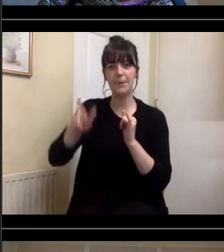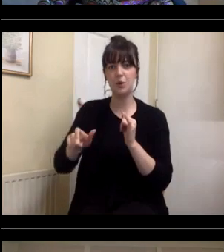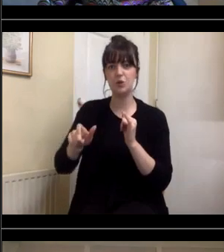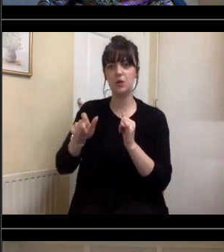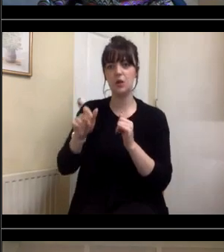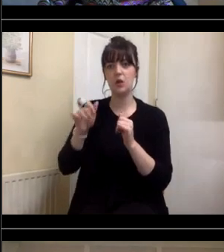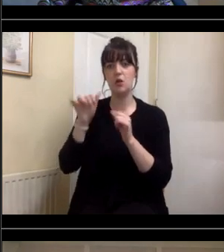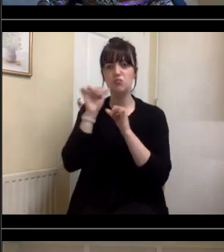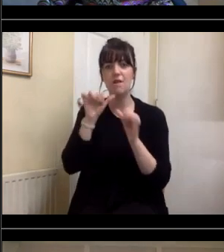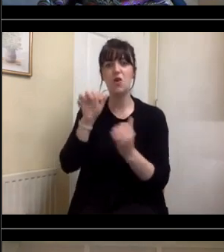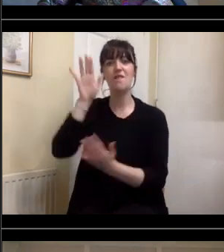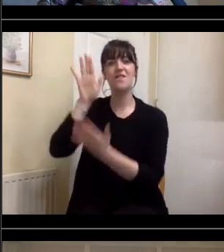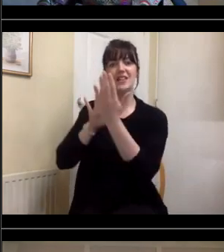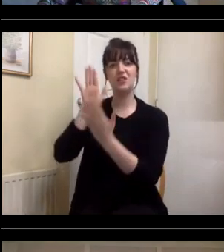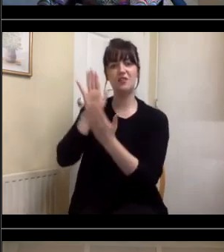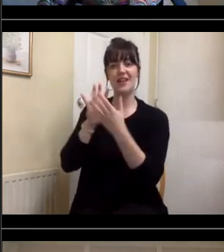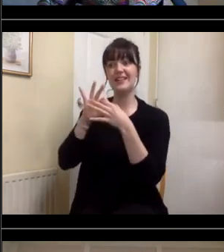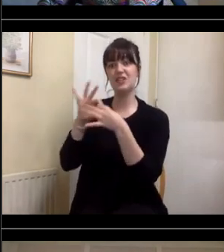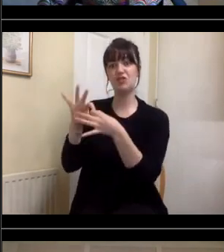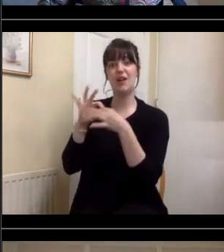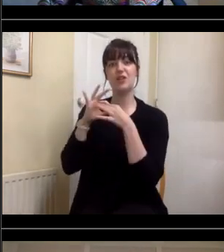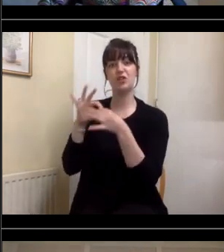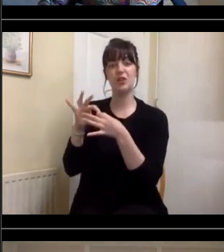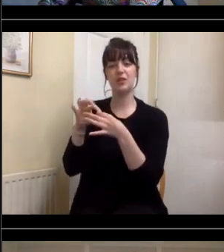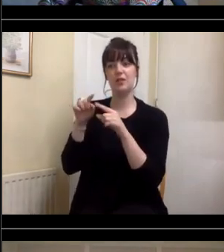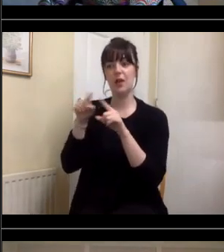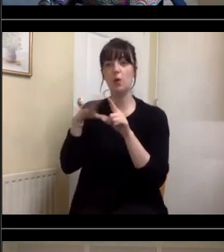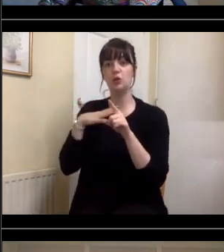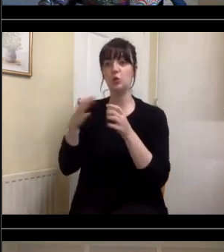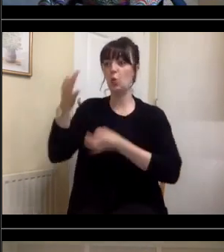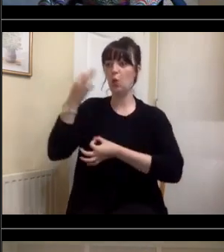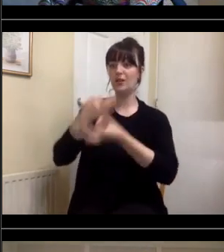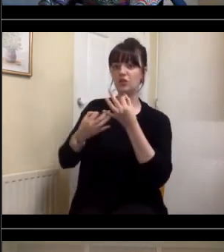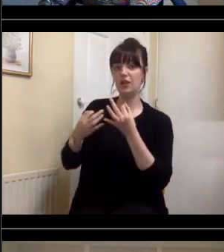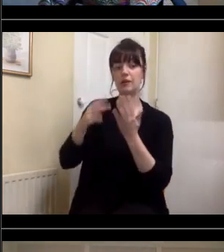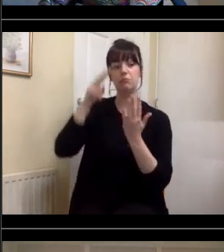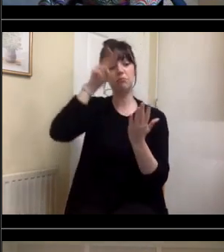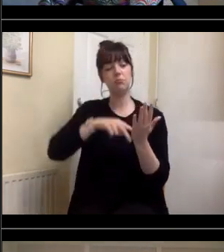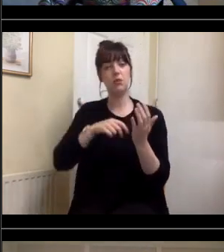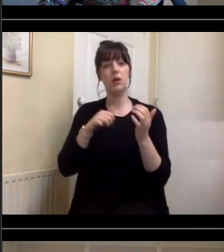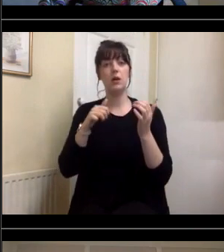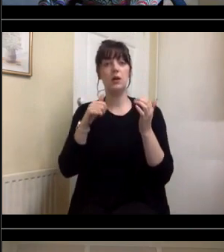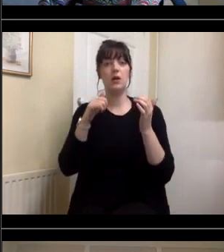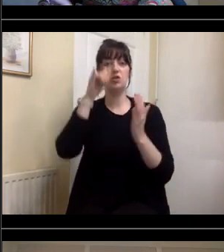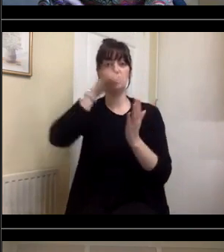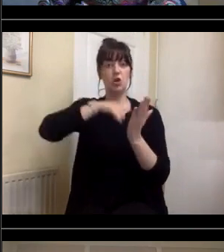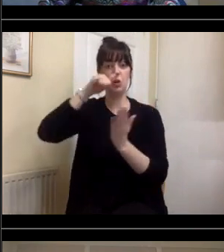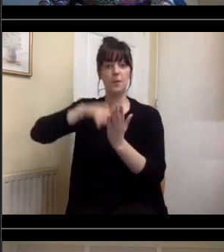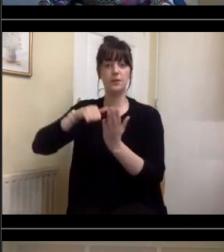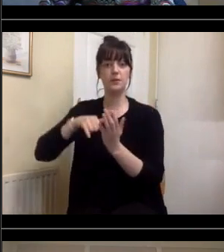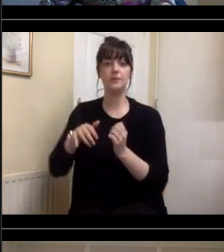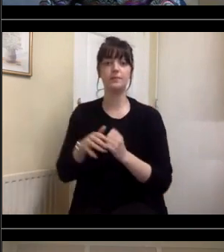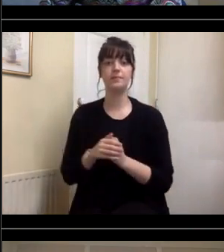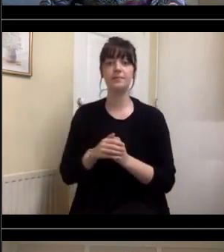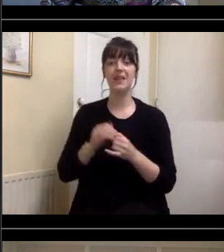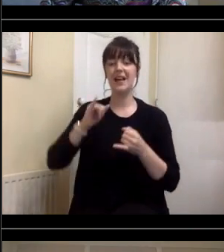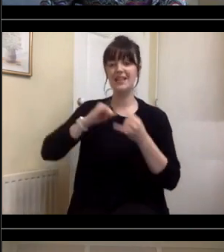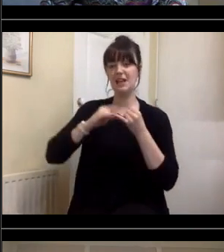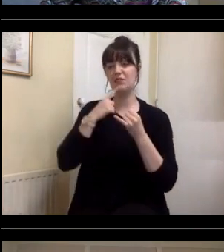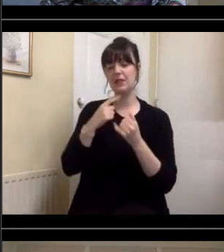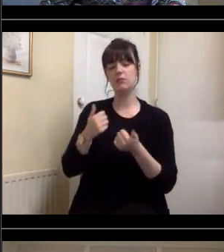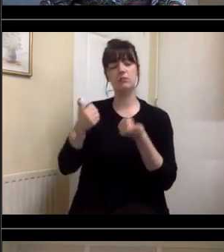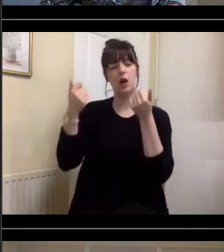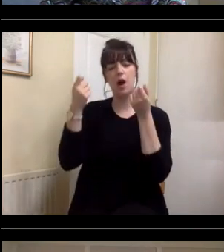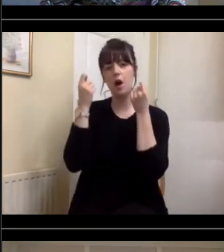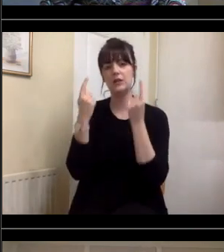face-to-face interaction to ask their questions and view the documents. I can take that one. That's something we completely